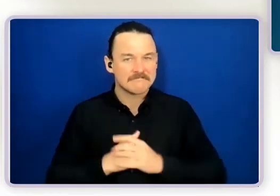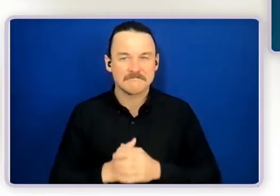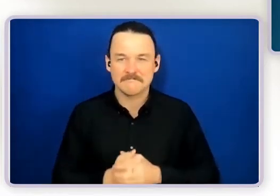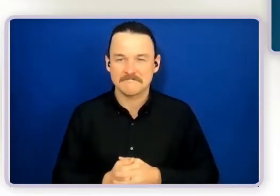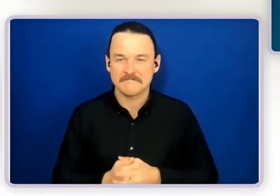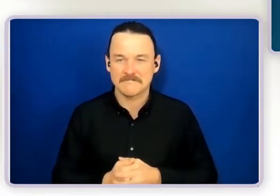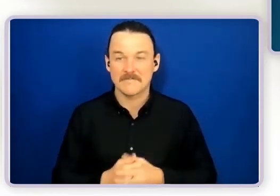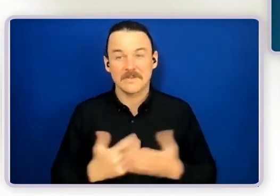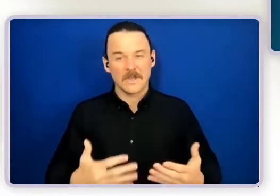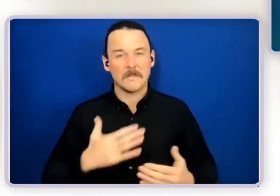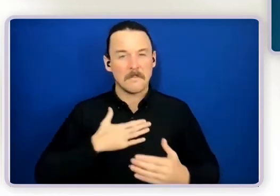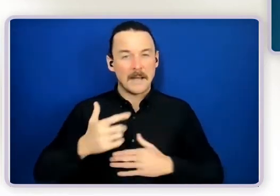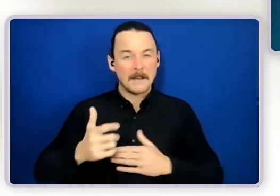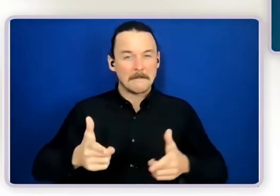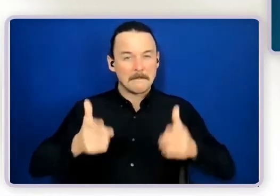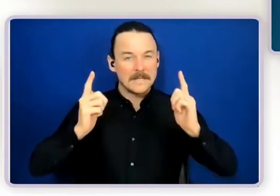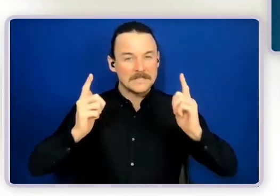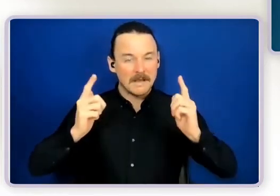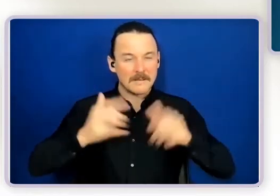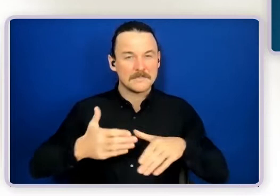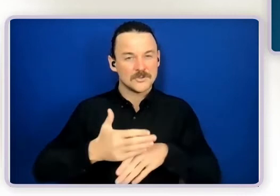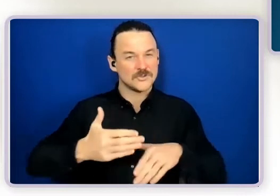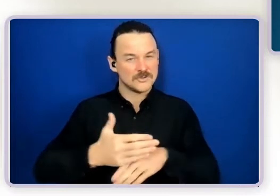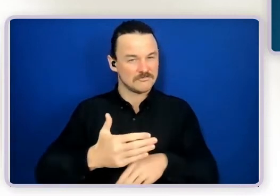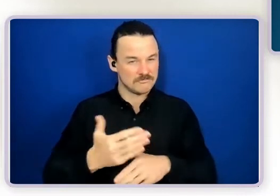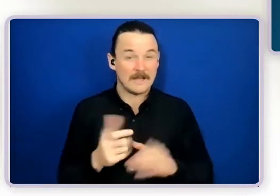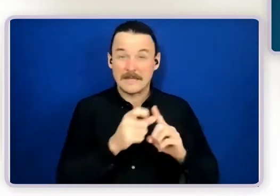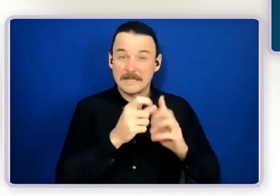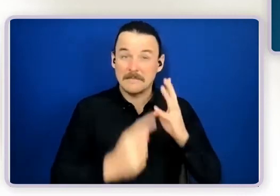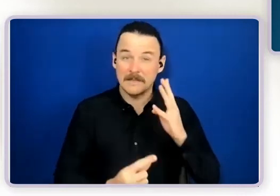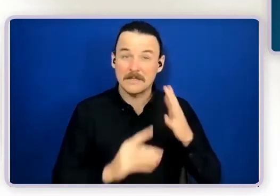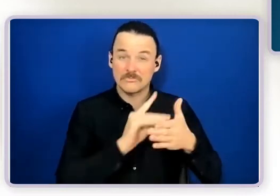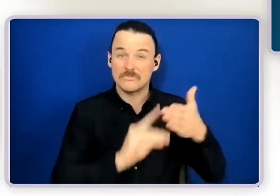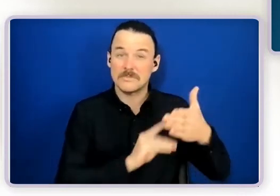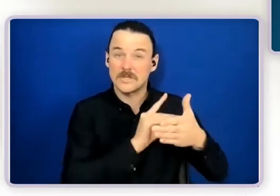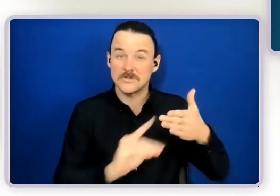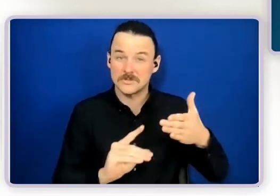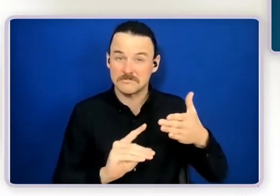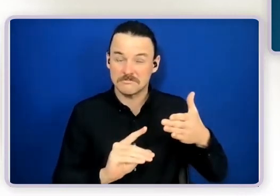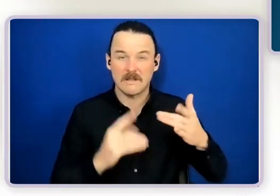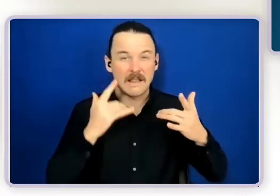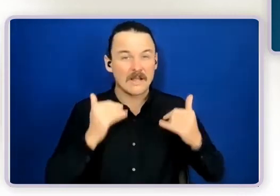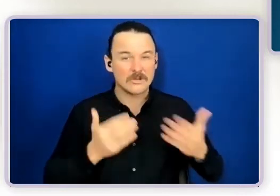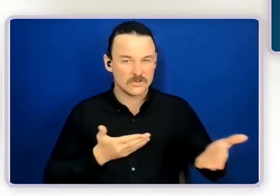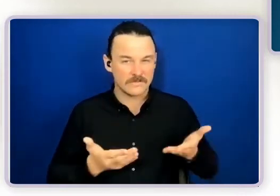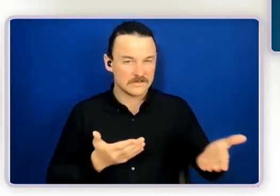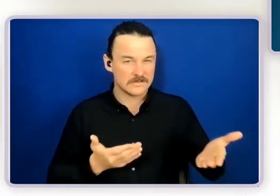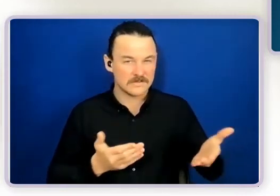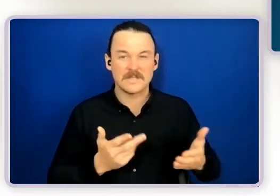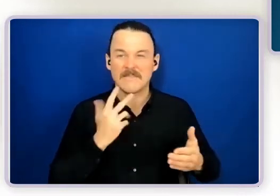manager position, obviously Disability Discrimination Legal Service, which I'll shorten if I mention it again